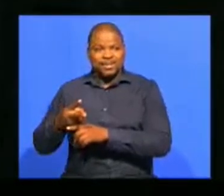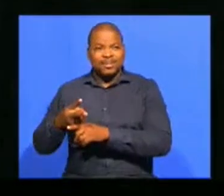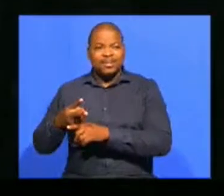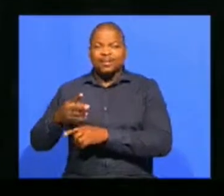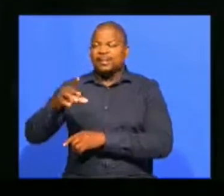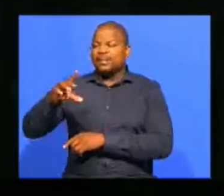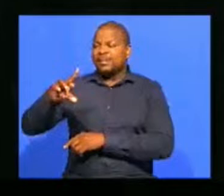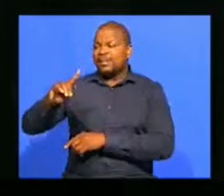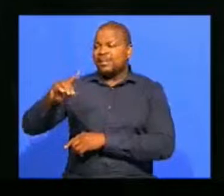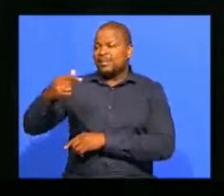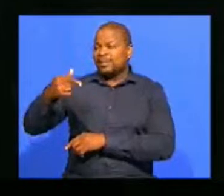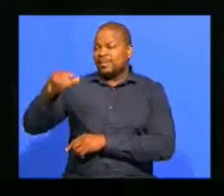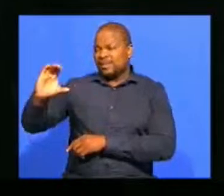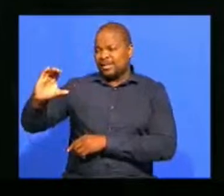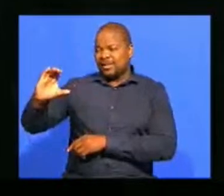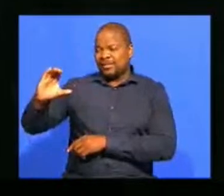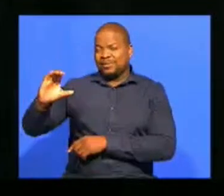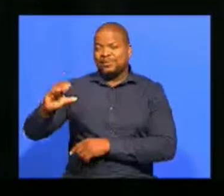DTC,